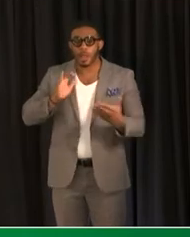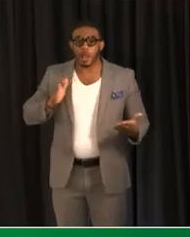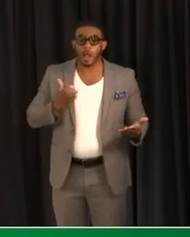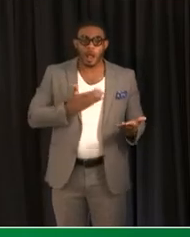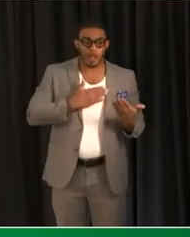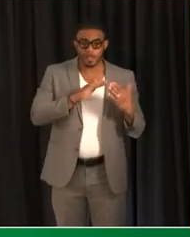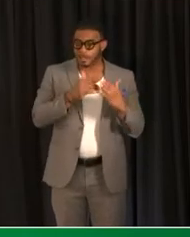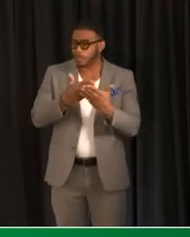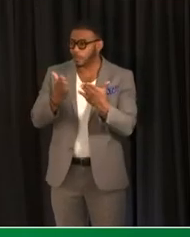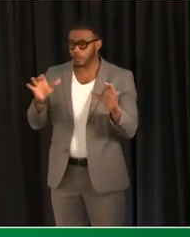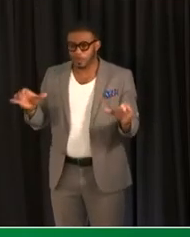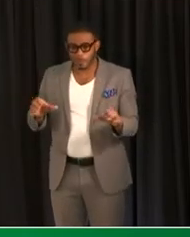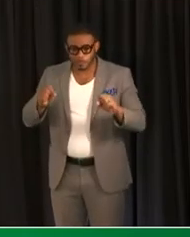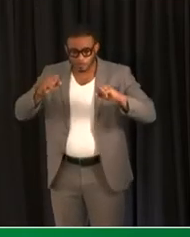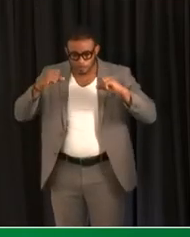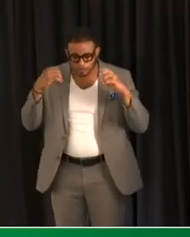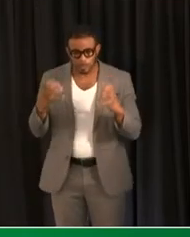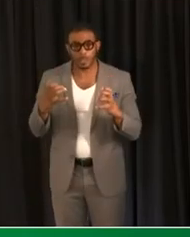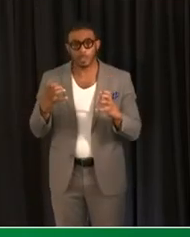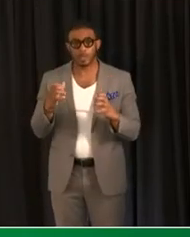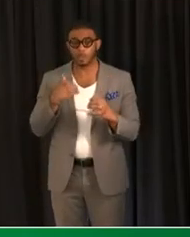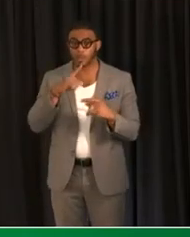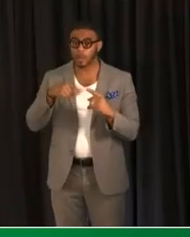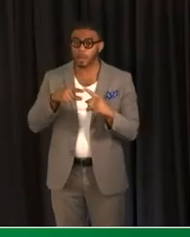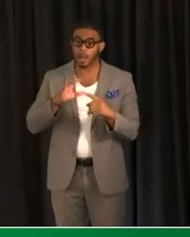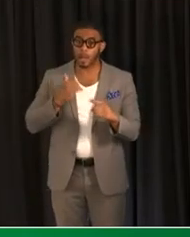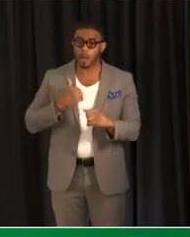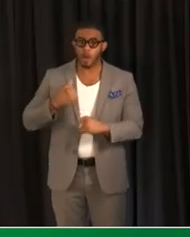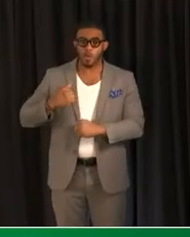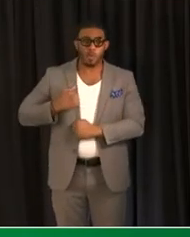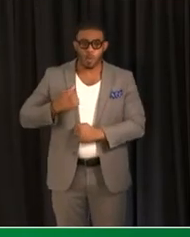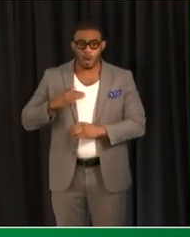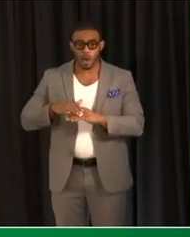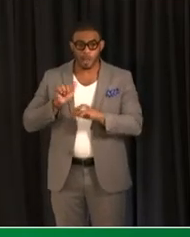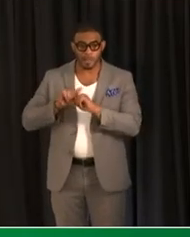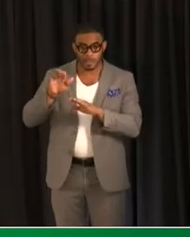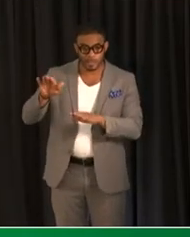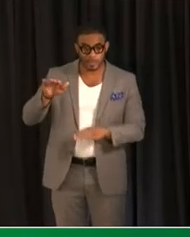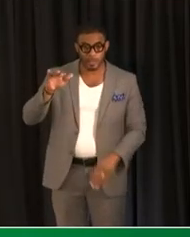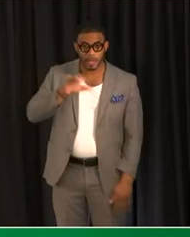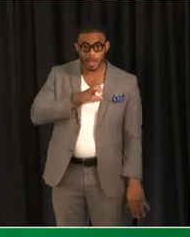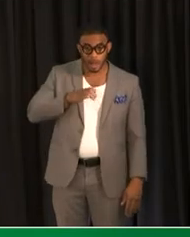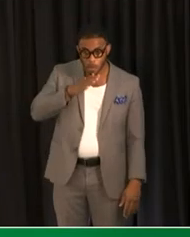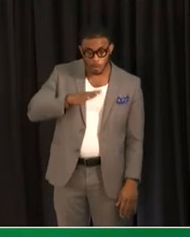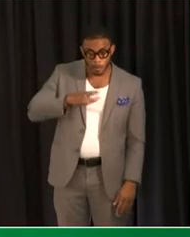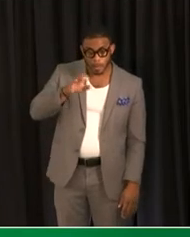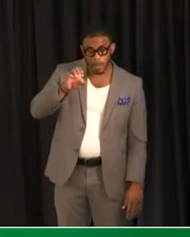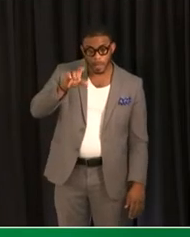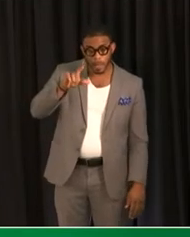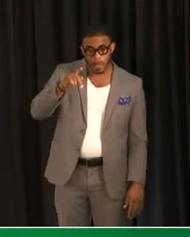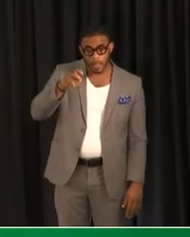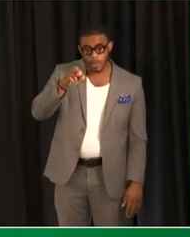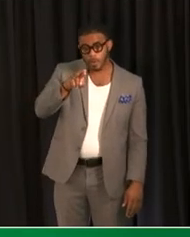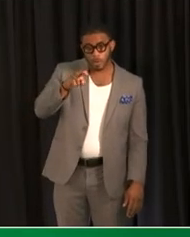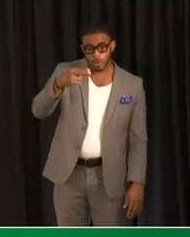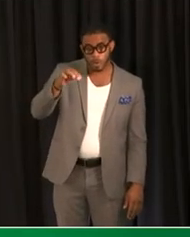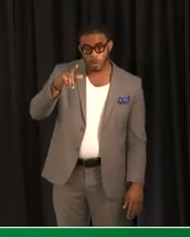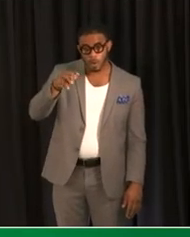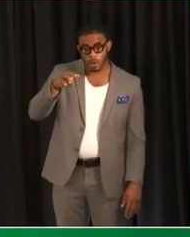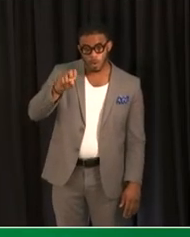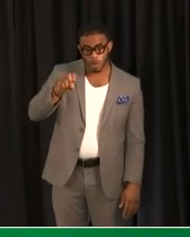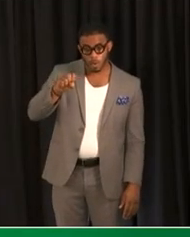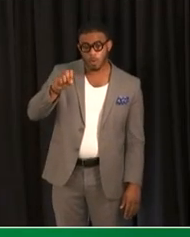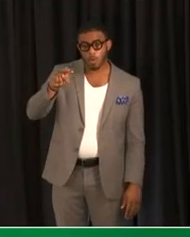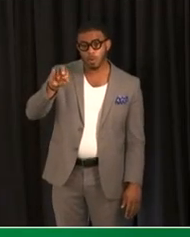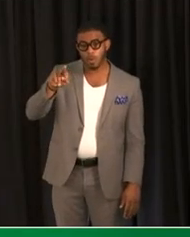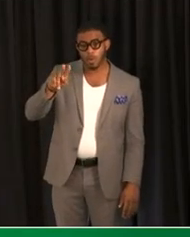women in our city who have done so much. When we talk about our warrior on the Hill, Congresswoman Eleanor Holmes Norton, who next